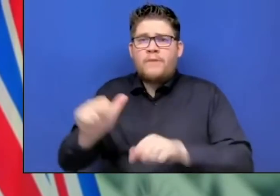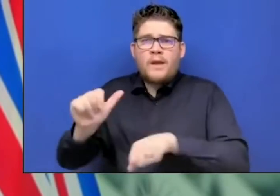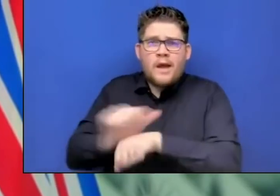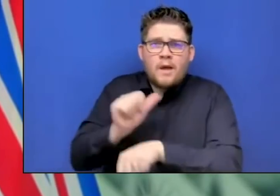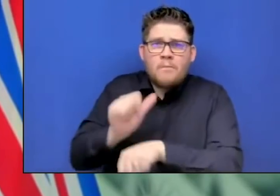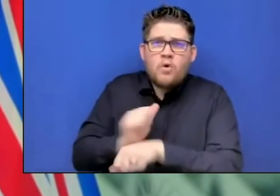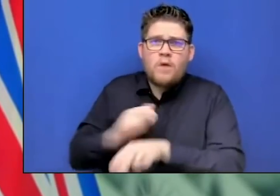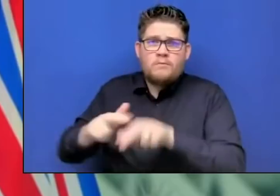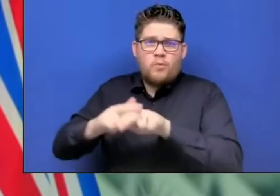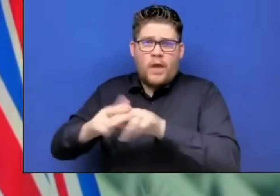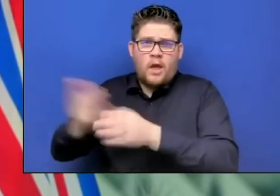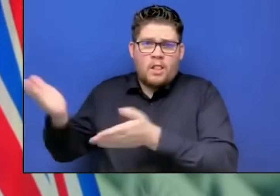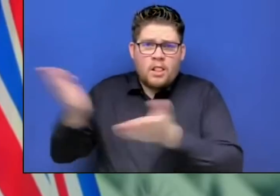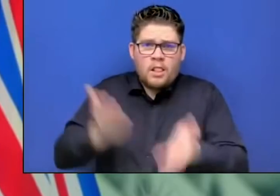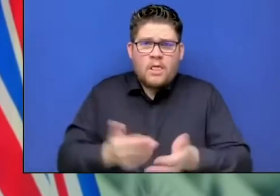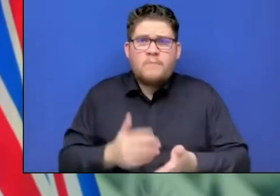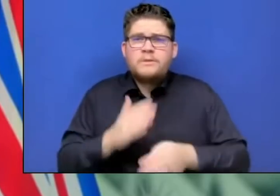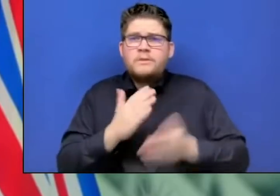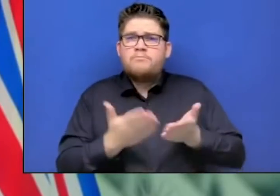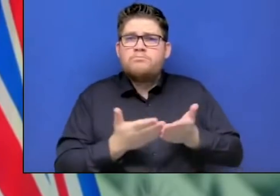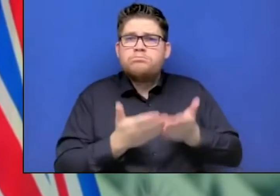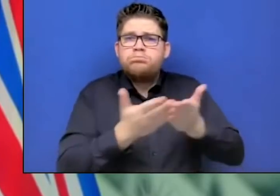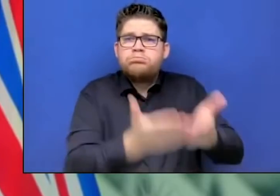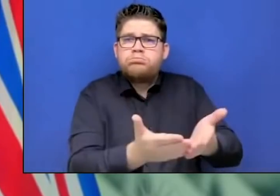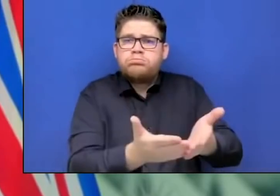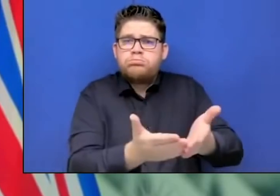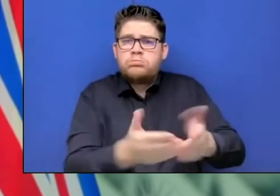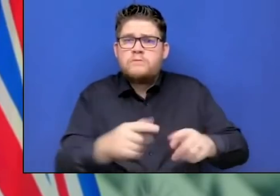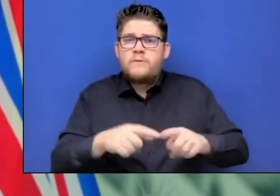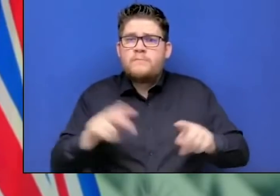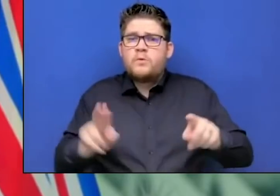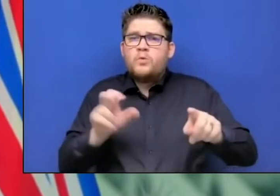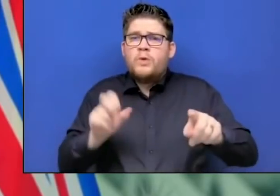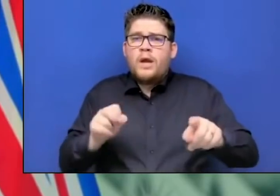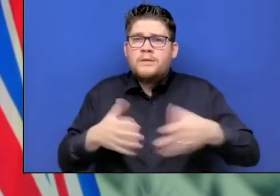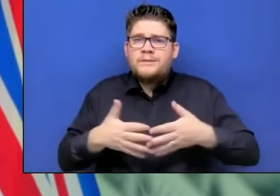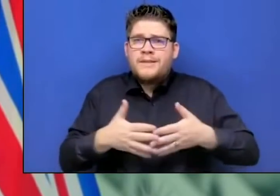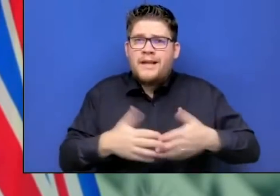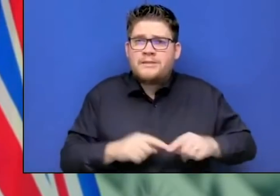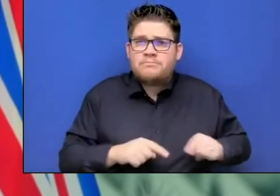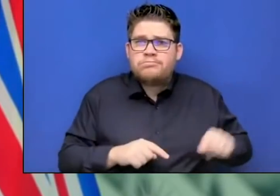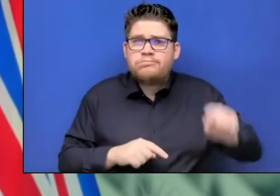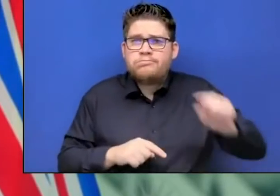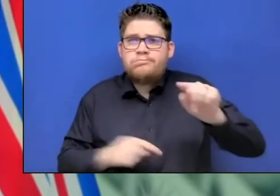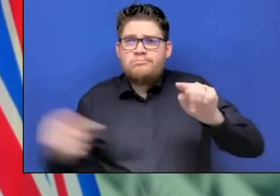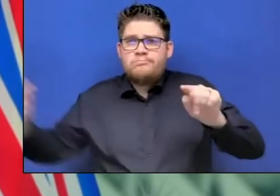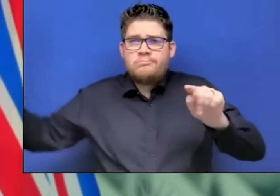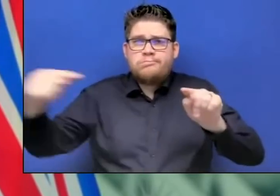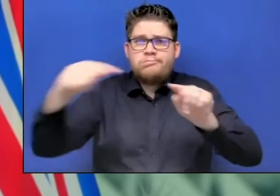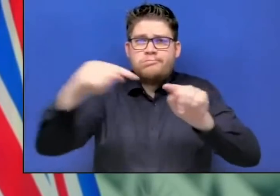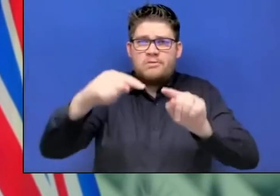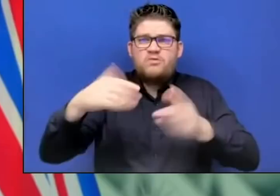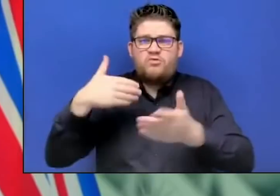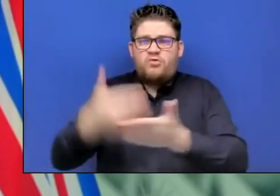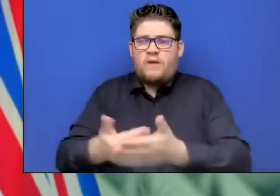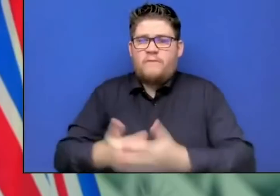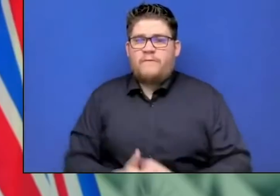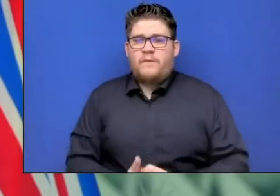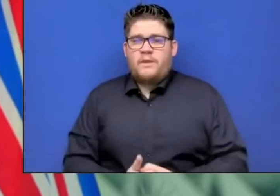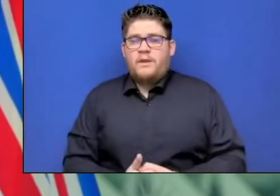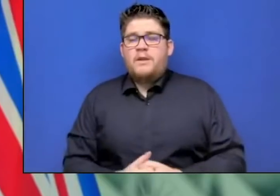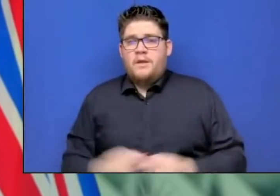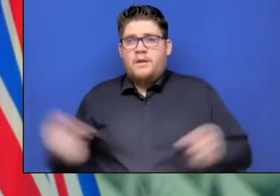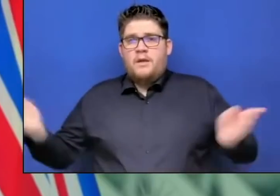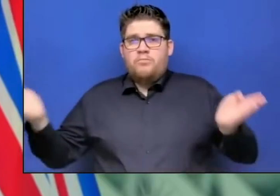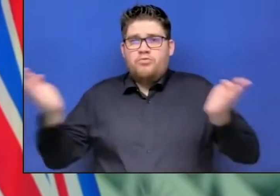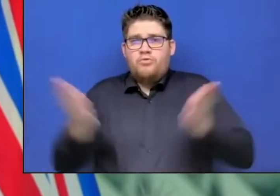know that some barges have arrived to offload fuel from the United States. This has provided a supply of fuel